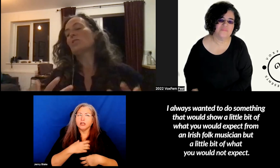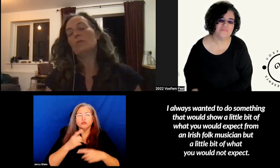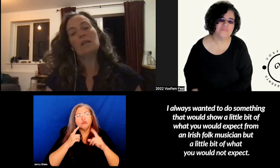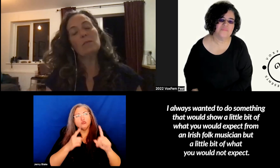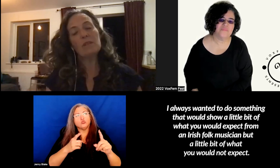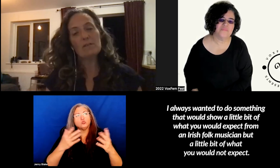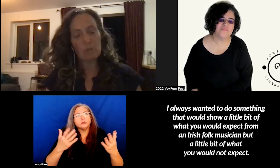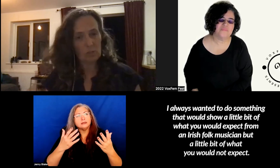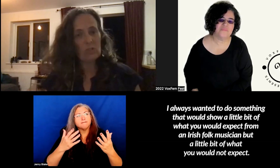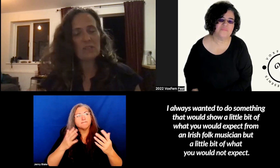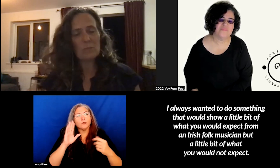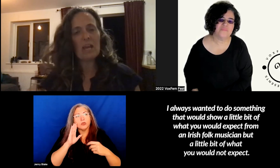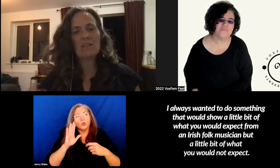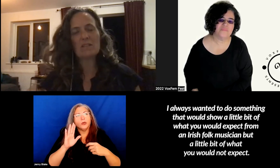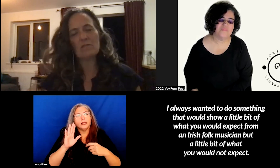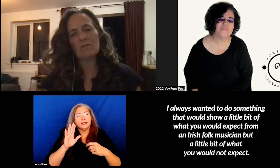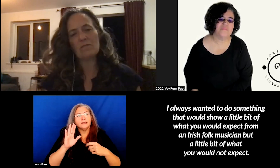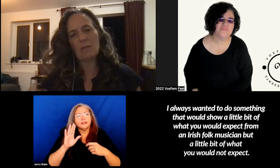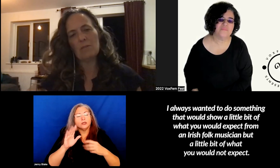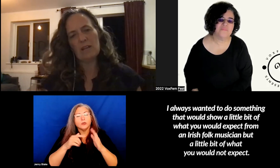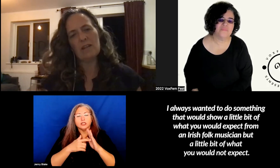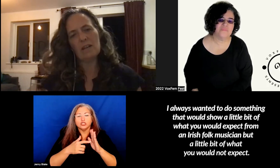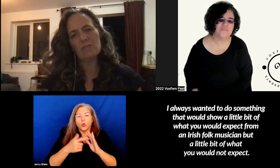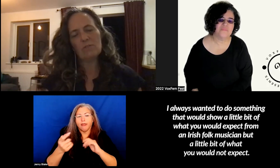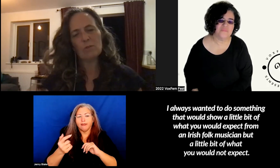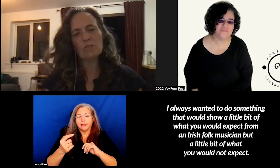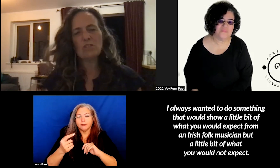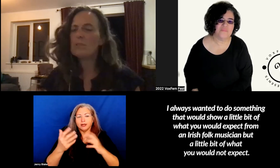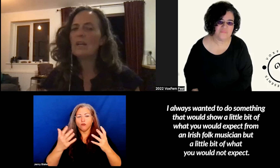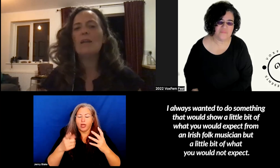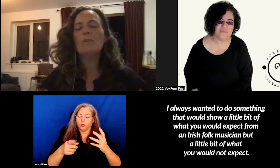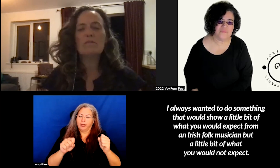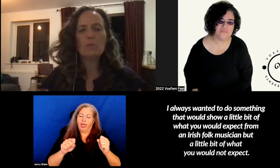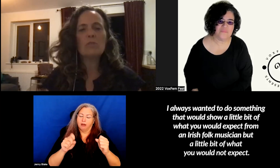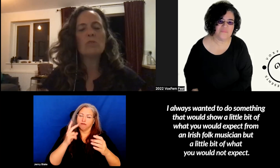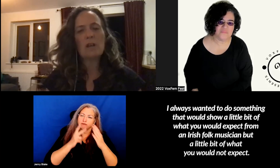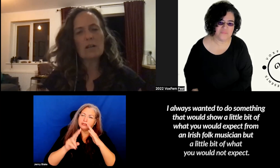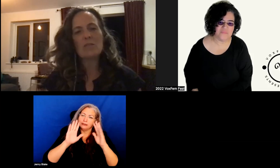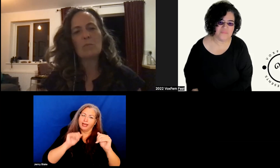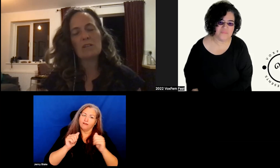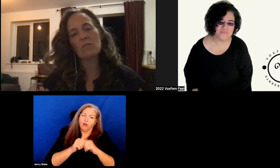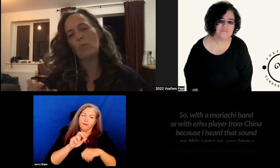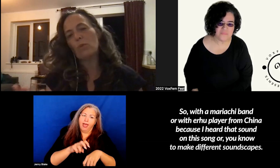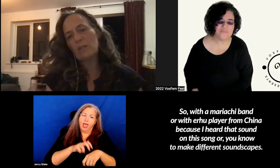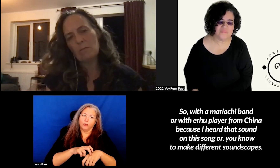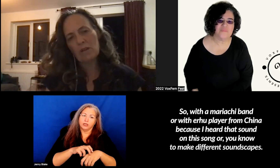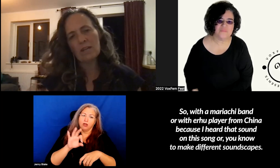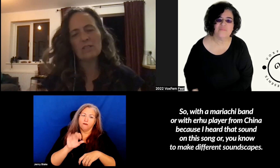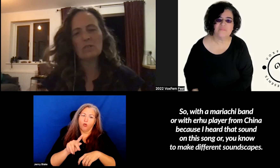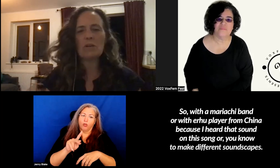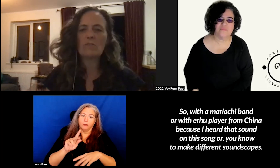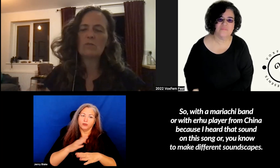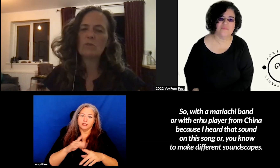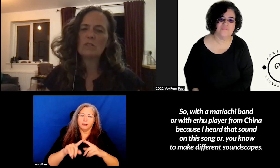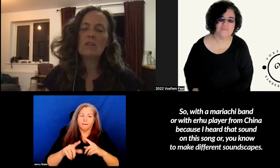that would show a little bit of what you would expect from an Irish folk musician, but a little bit of what you would not expect. So with a